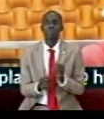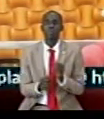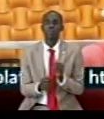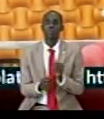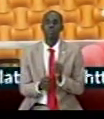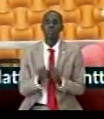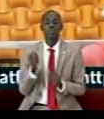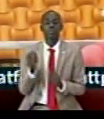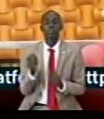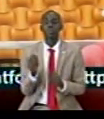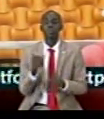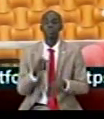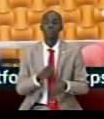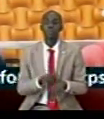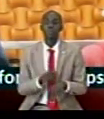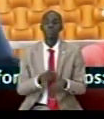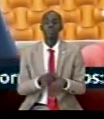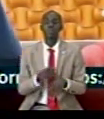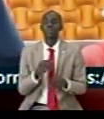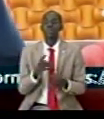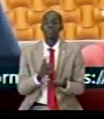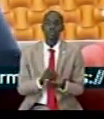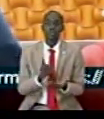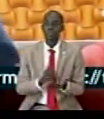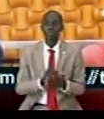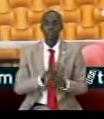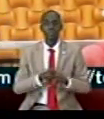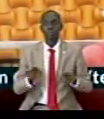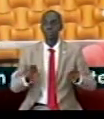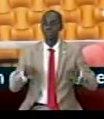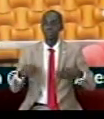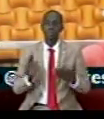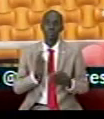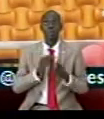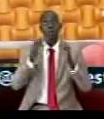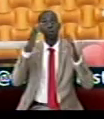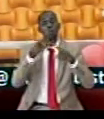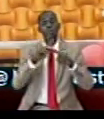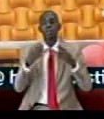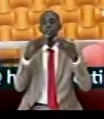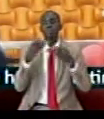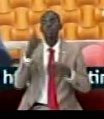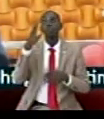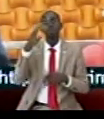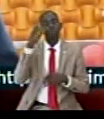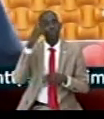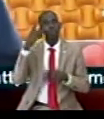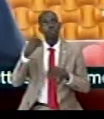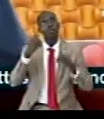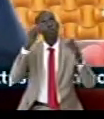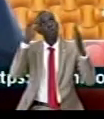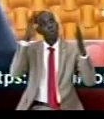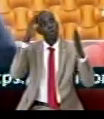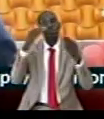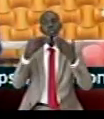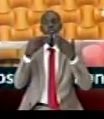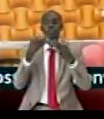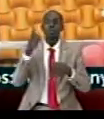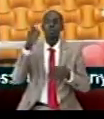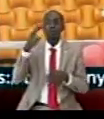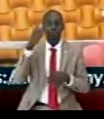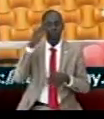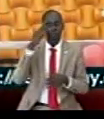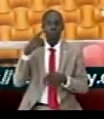hope. But thank God for the God of Dr. W.F. Kumuyi. Thank God for this program,